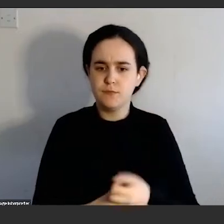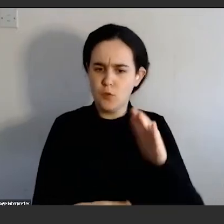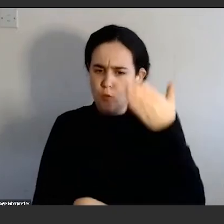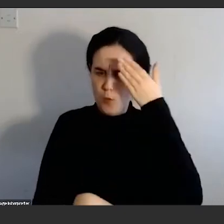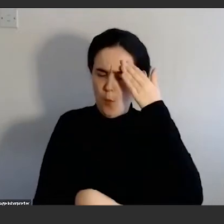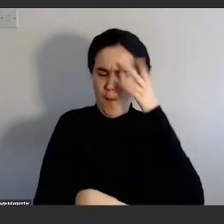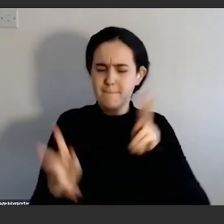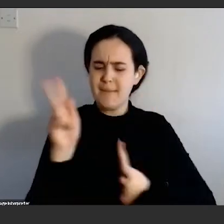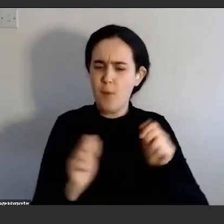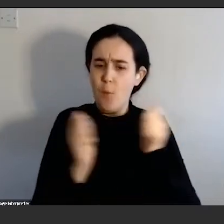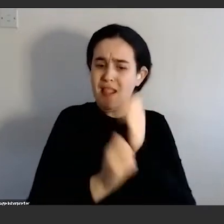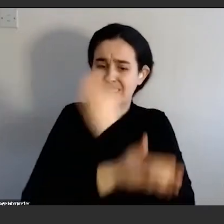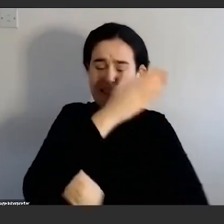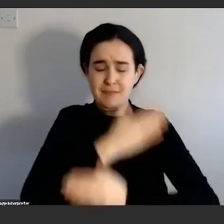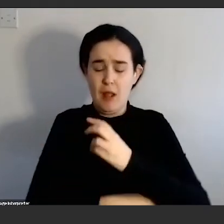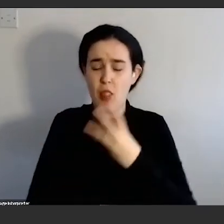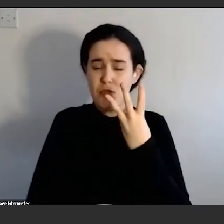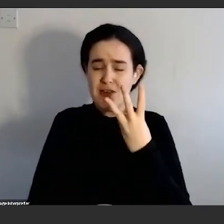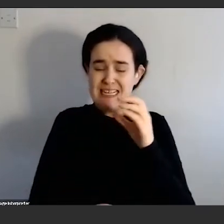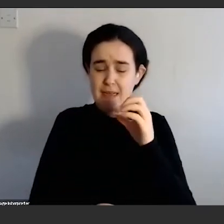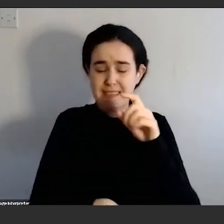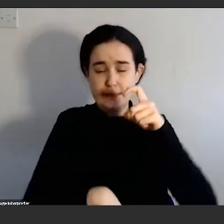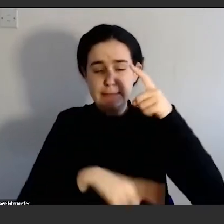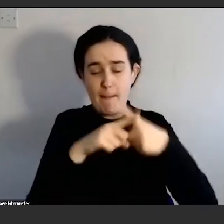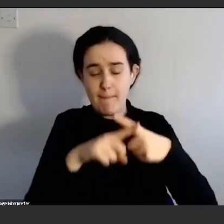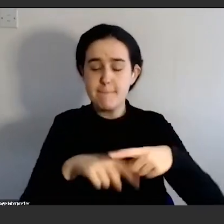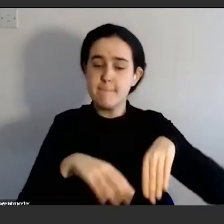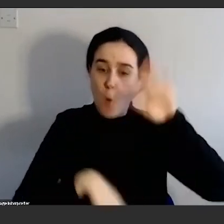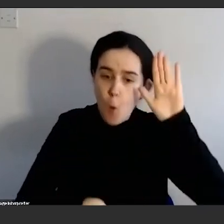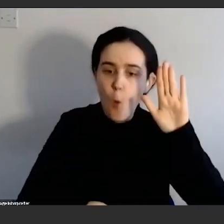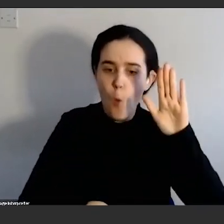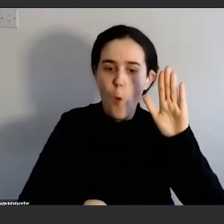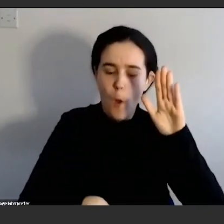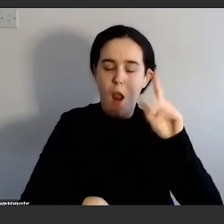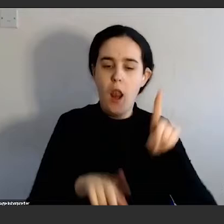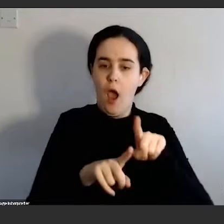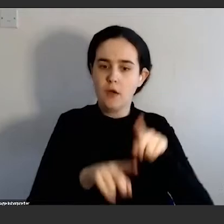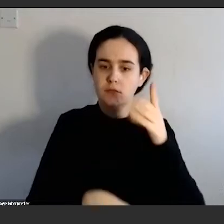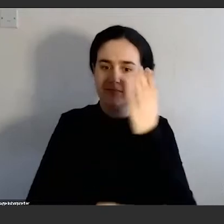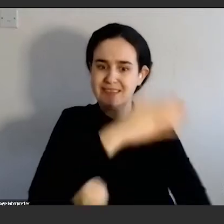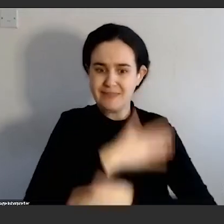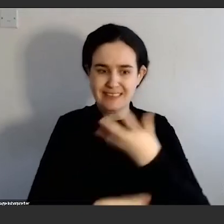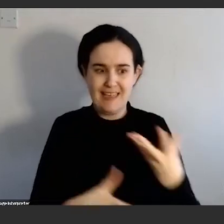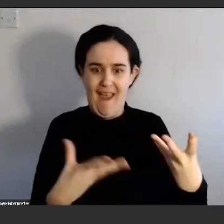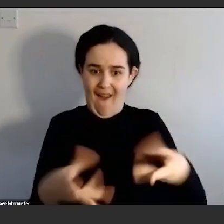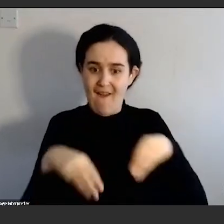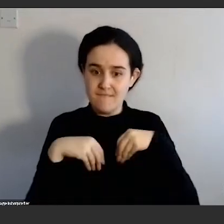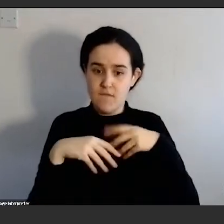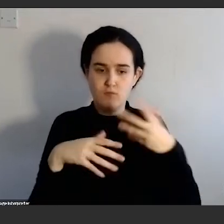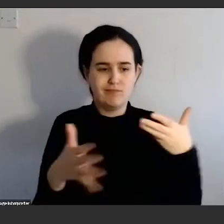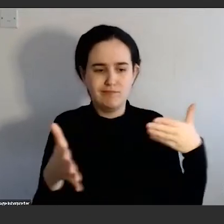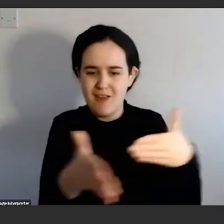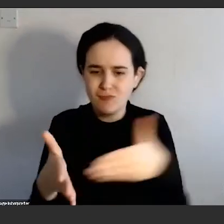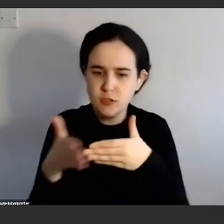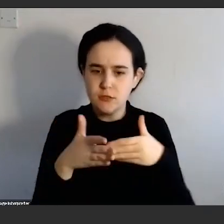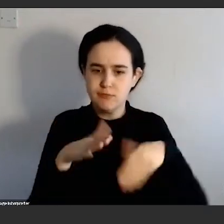healthcare? The executive director of the UNFPA will be joining this meeting to discuss. That was the